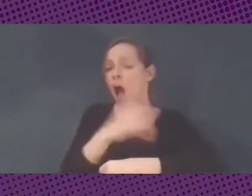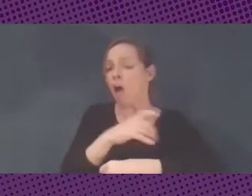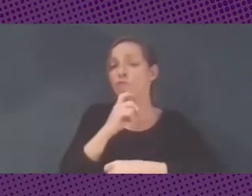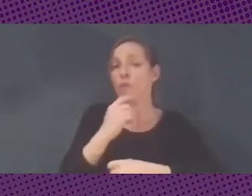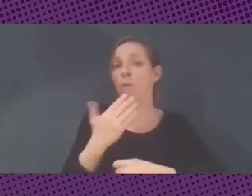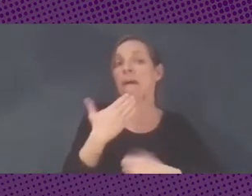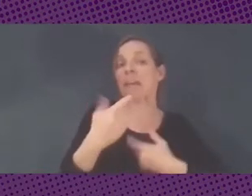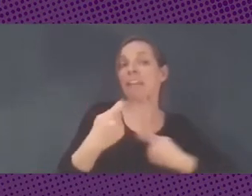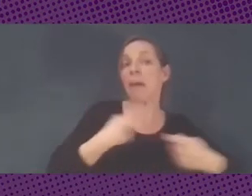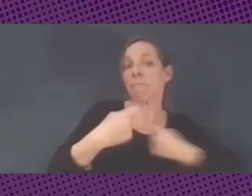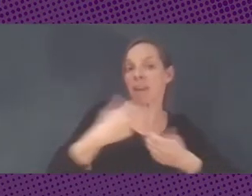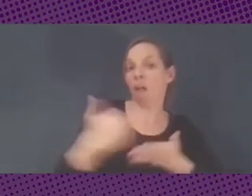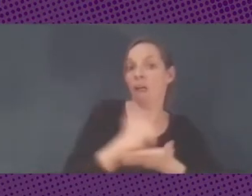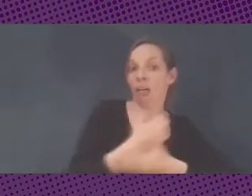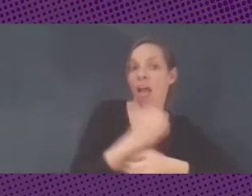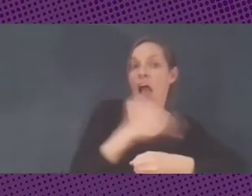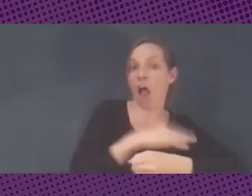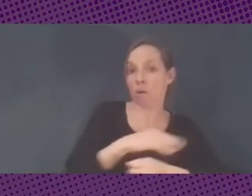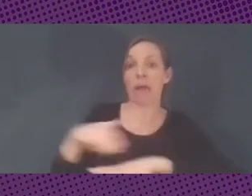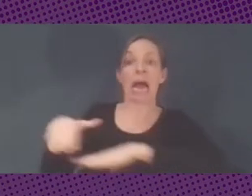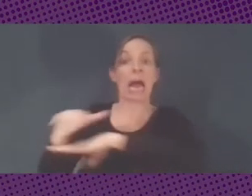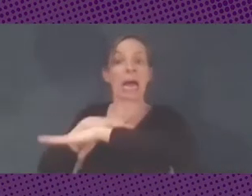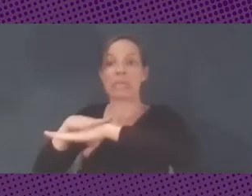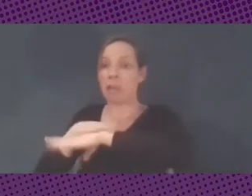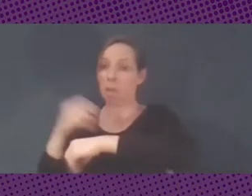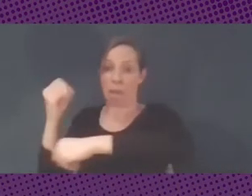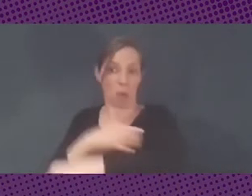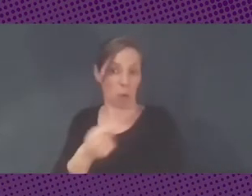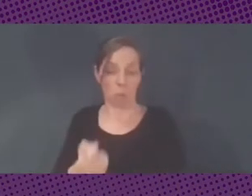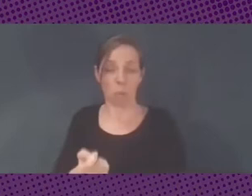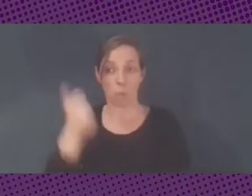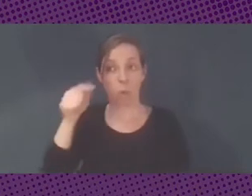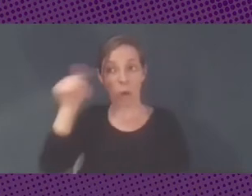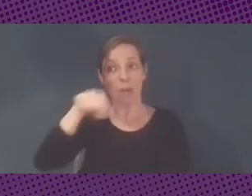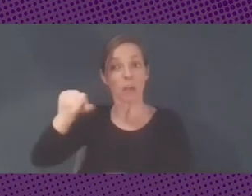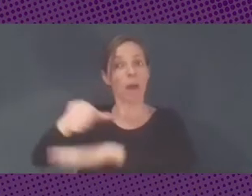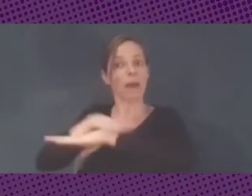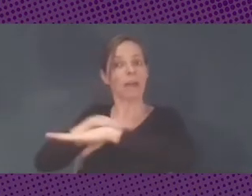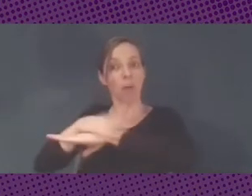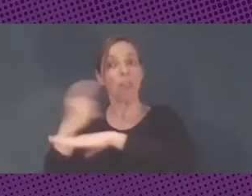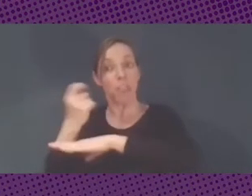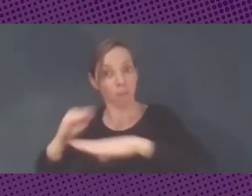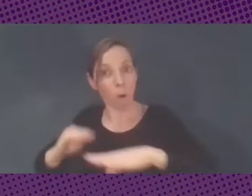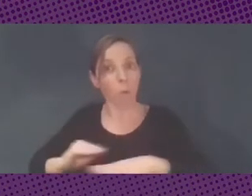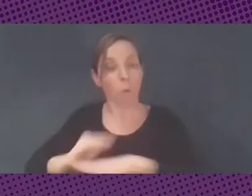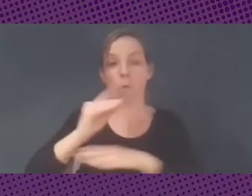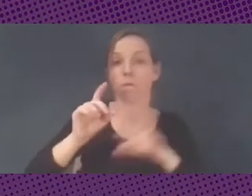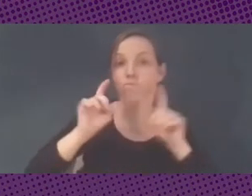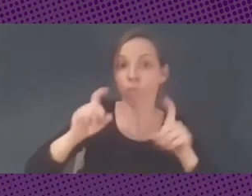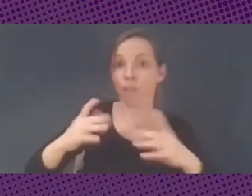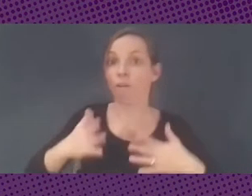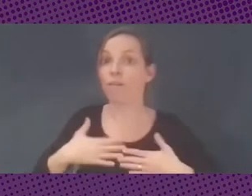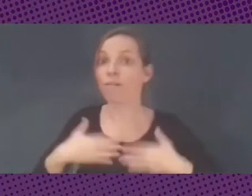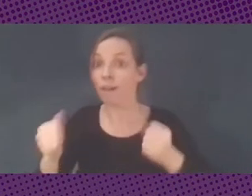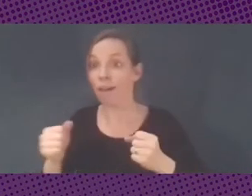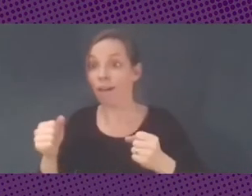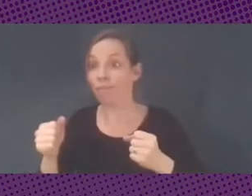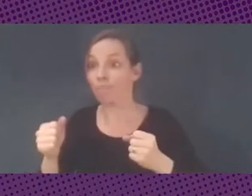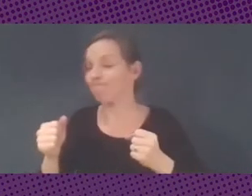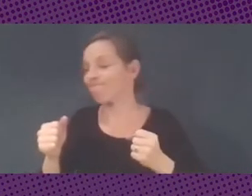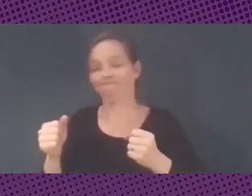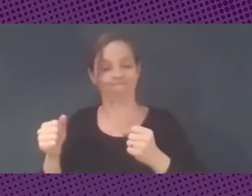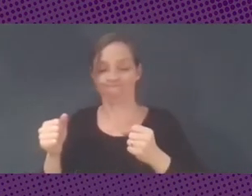access to public health. We don't do that so much of that anymore. What we do is we save through insurance